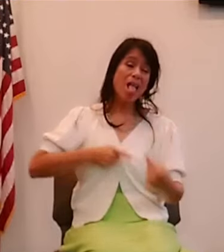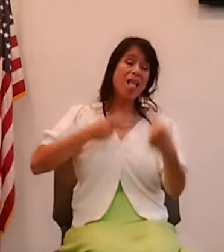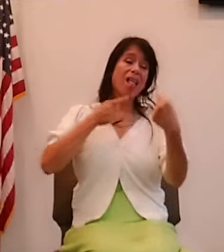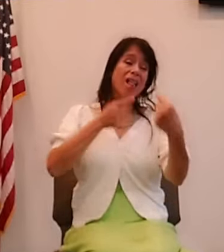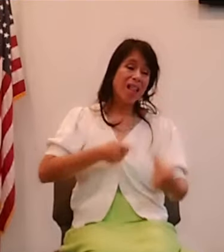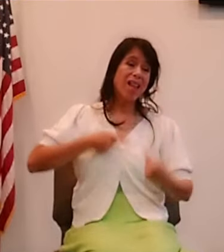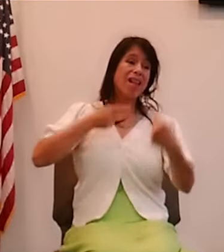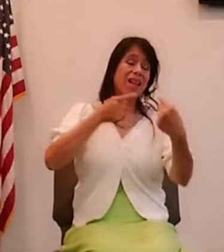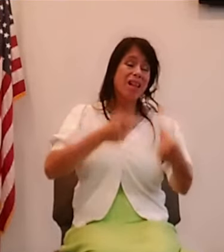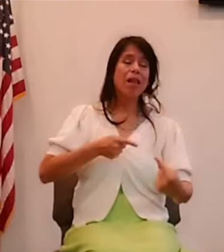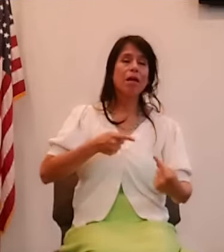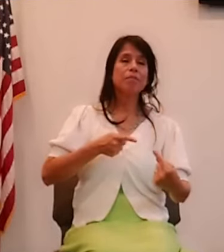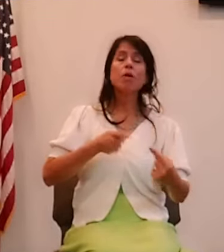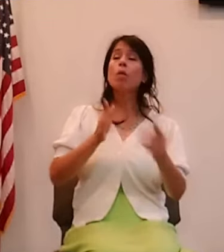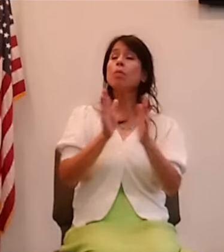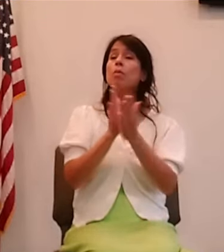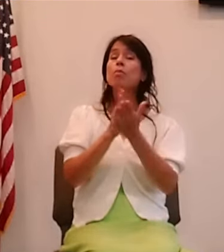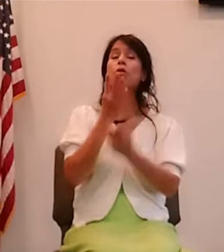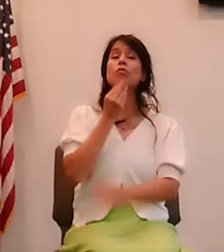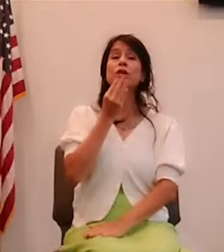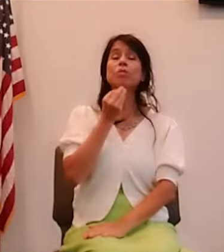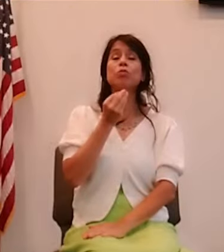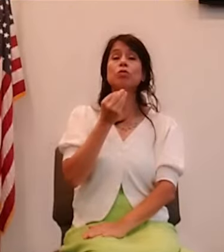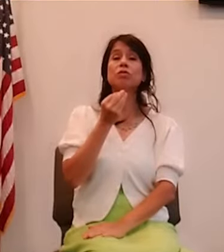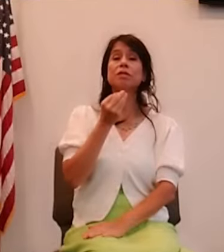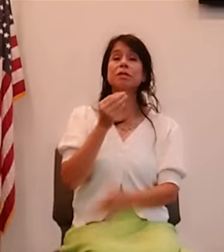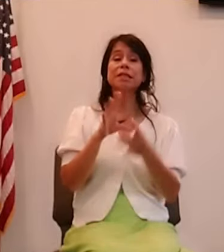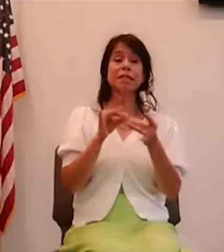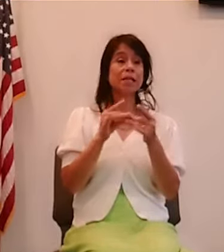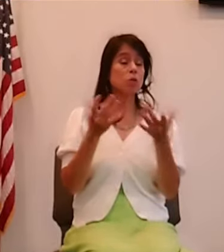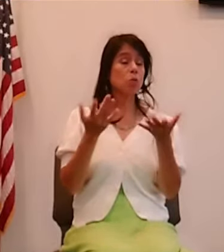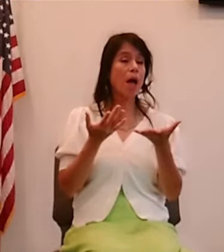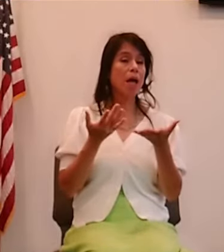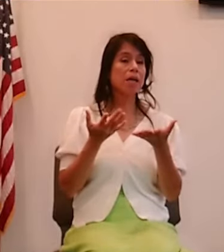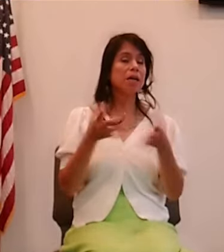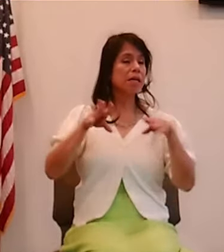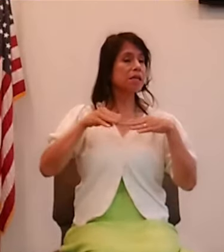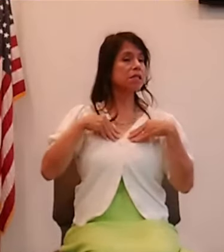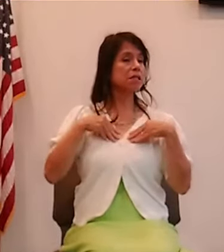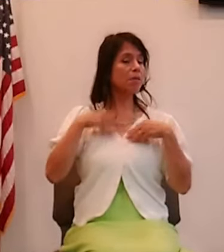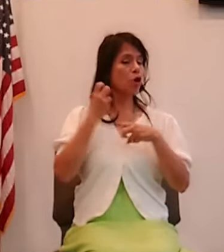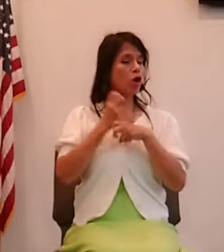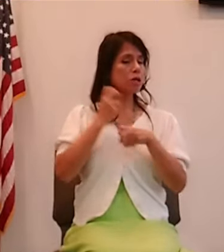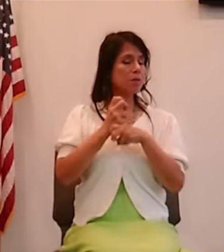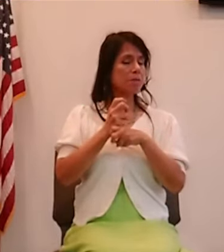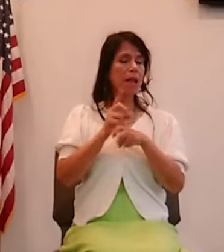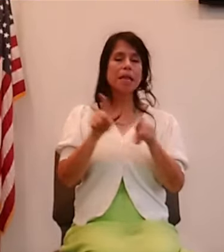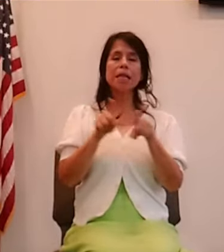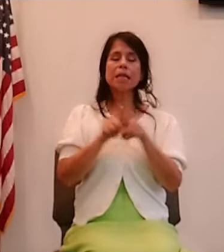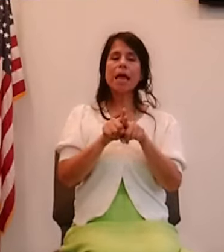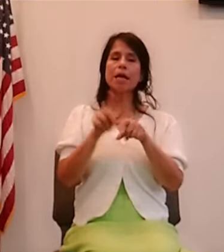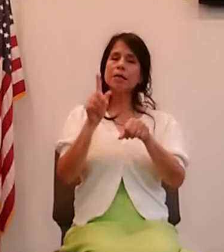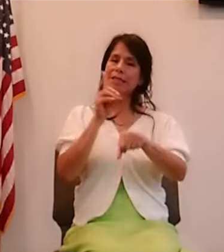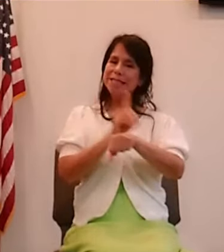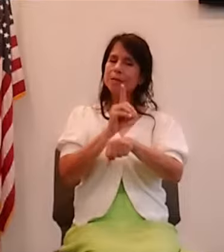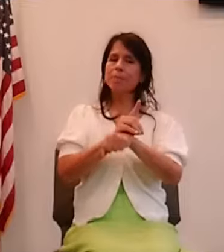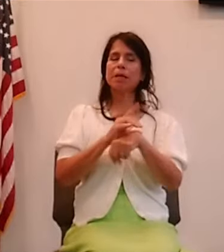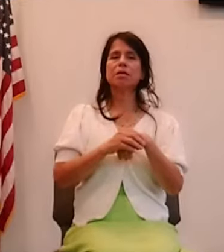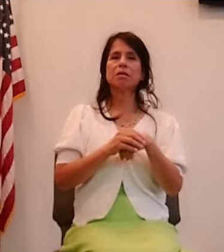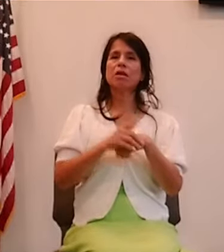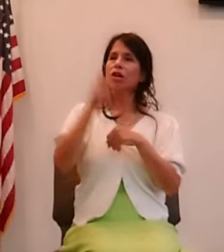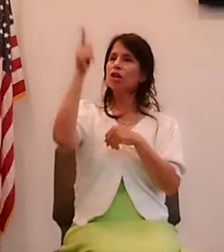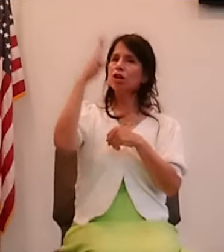The book of Hebrews says what? Endure hardship as discipline. God is treating